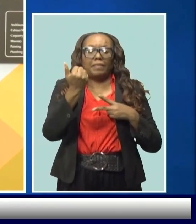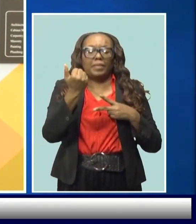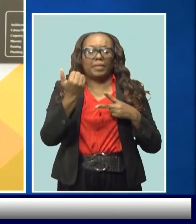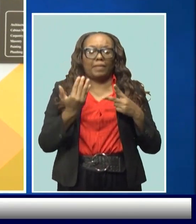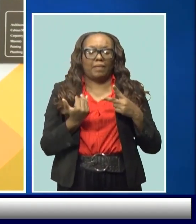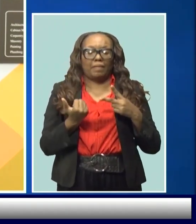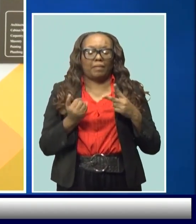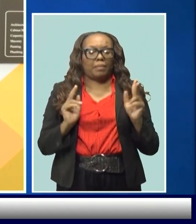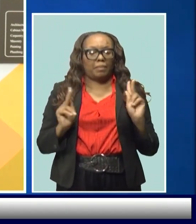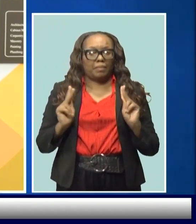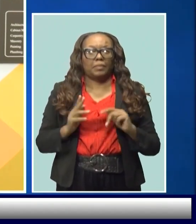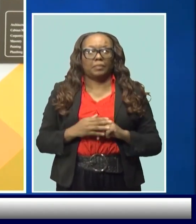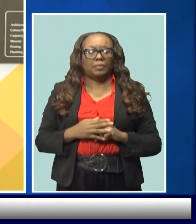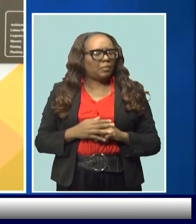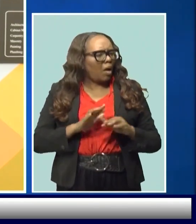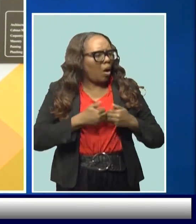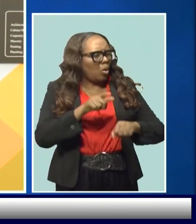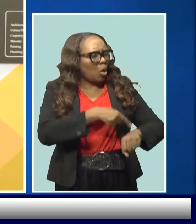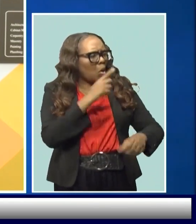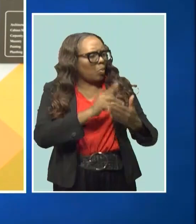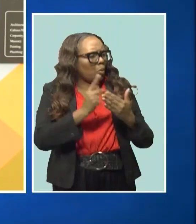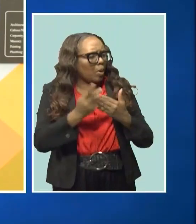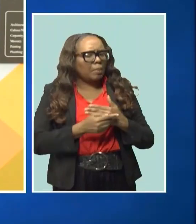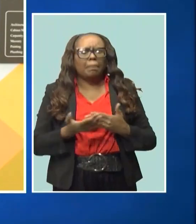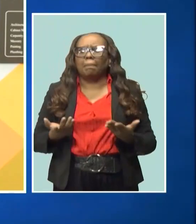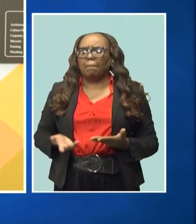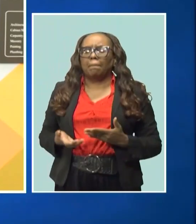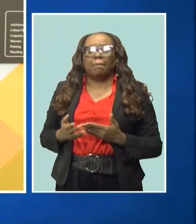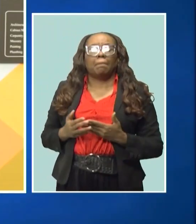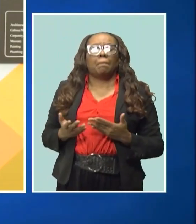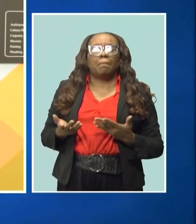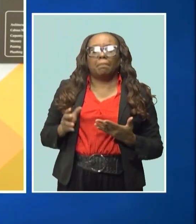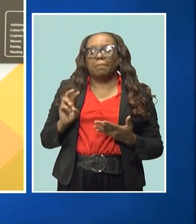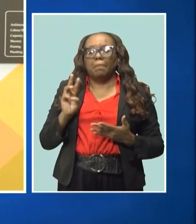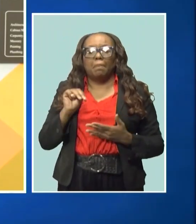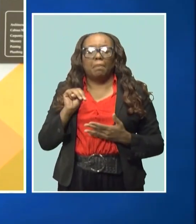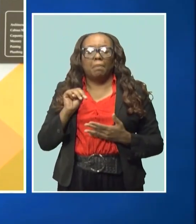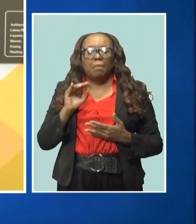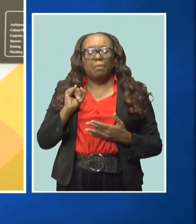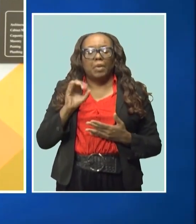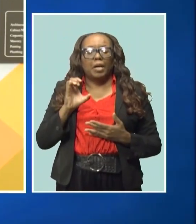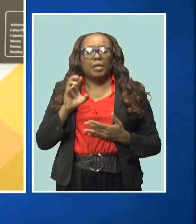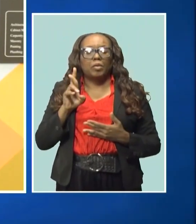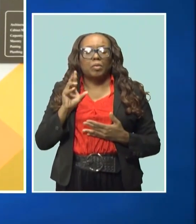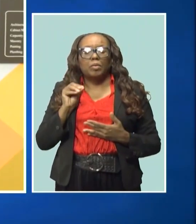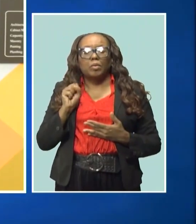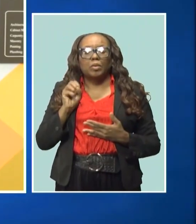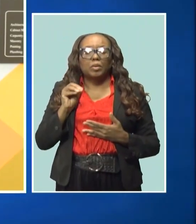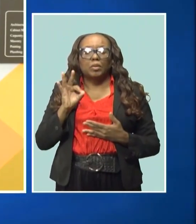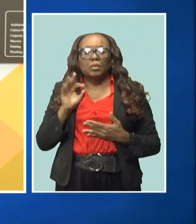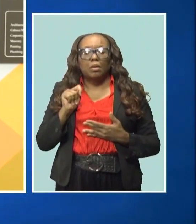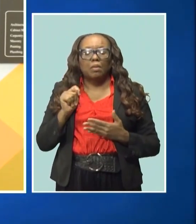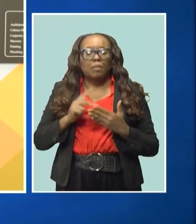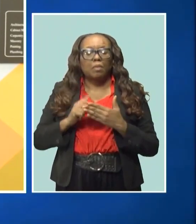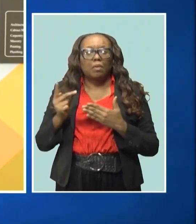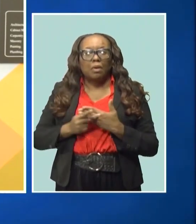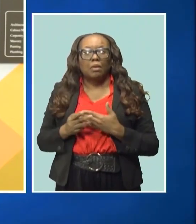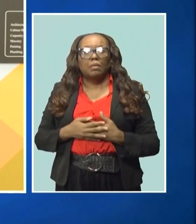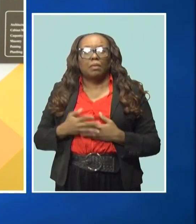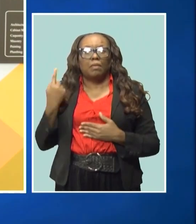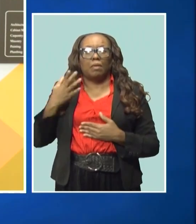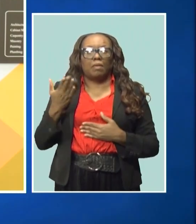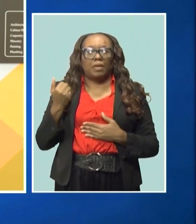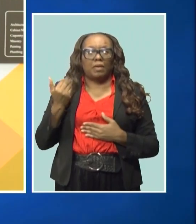you know, is looking at Microsoft Word and Excel, AutoCAD, as well as QuickBooks, and all of those programs run over a 15-week